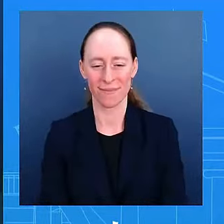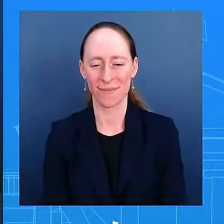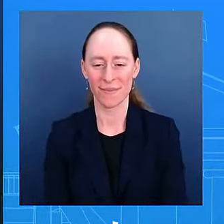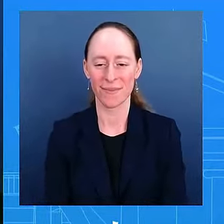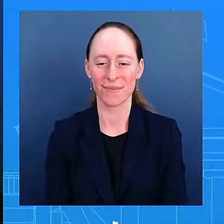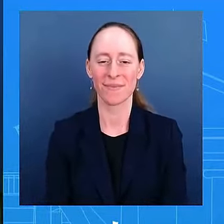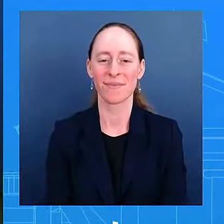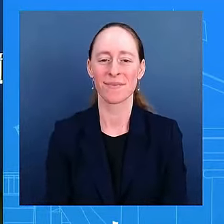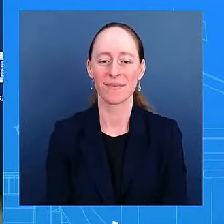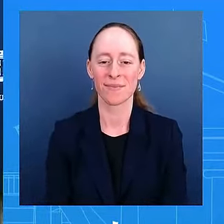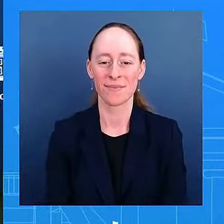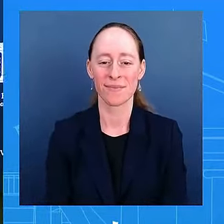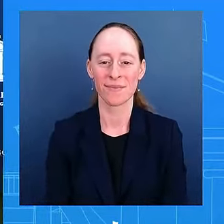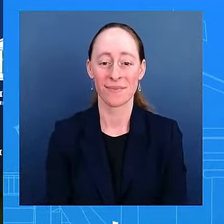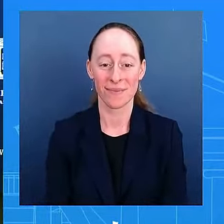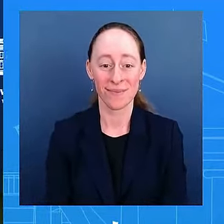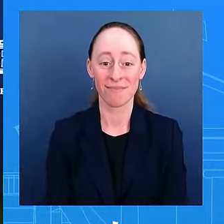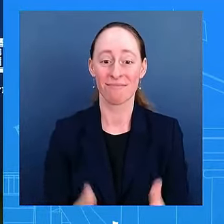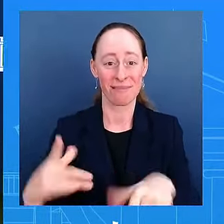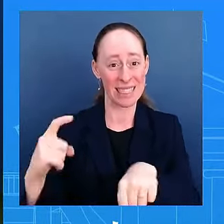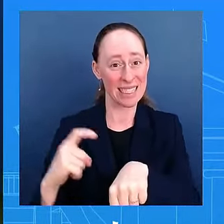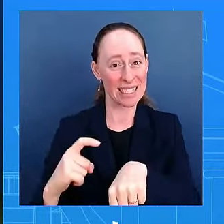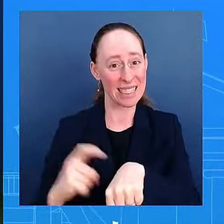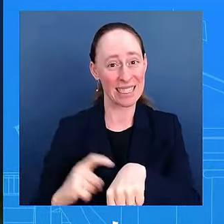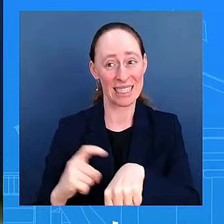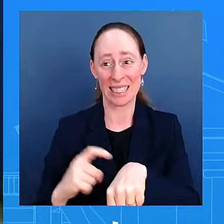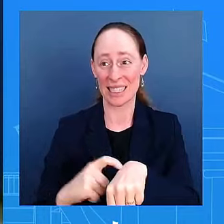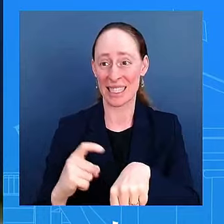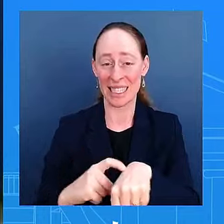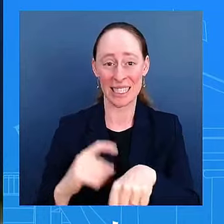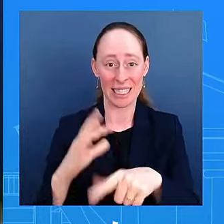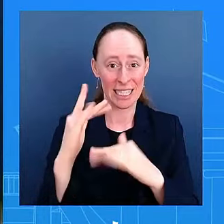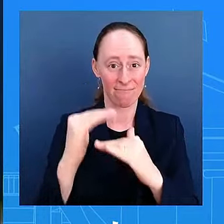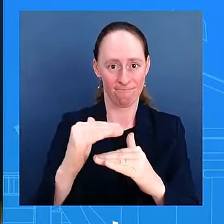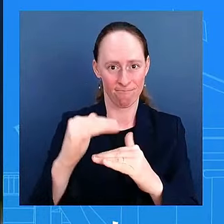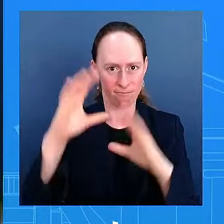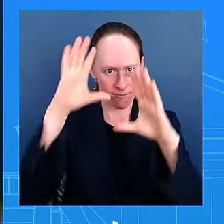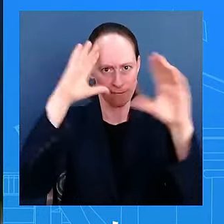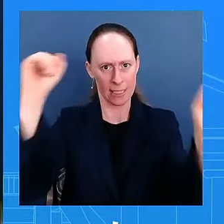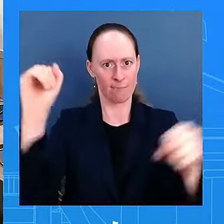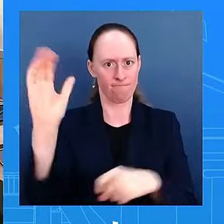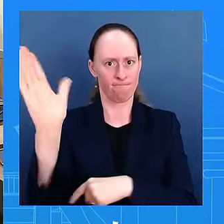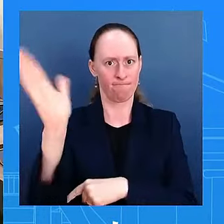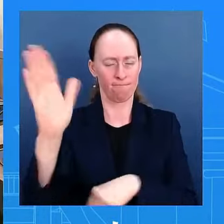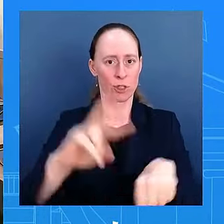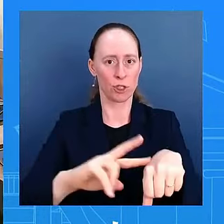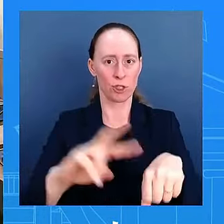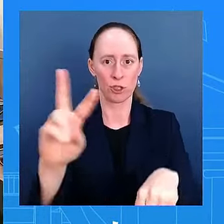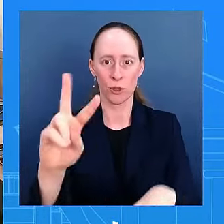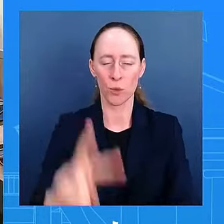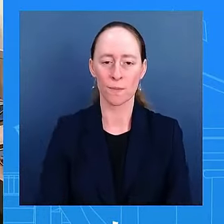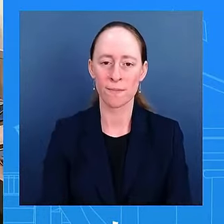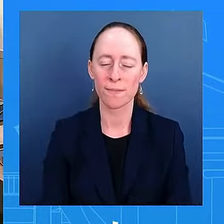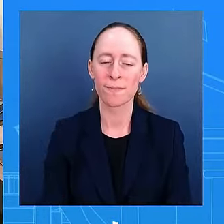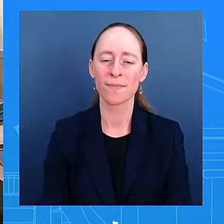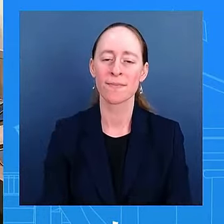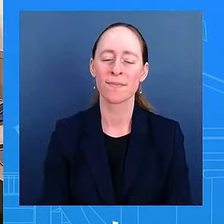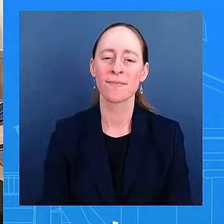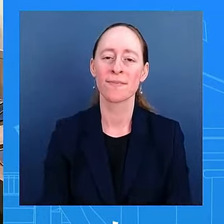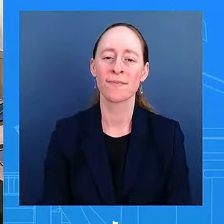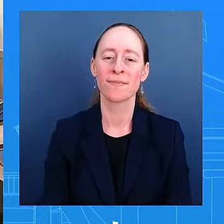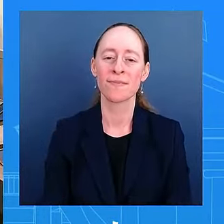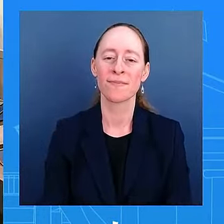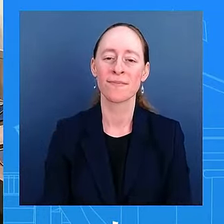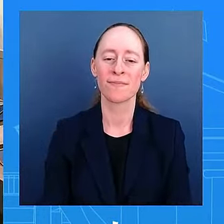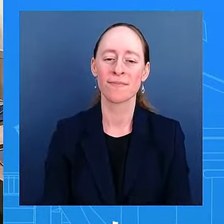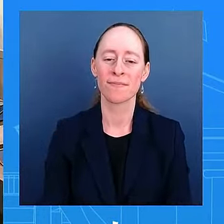as you all know, is speaking at 2:00. So Will, what do you have for me? Okay, I wanted to switch gears a little bit. Does the White House have reaction